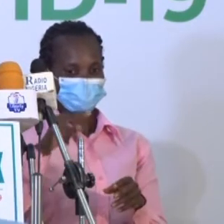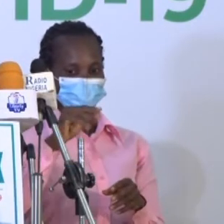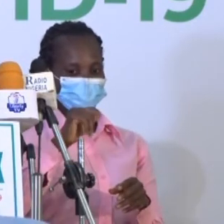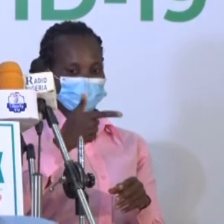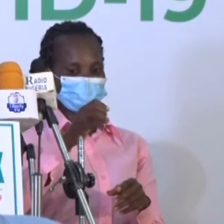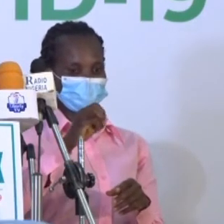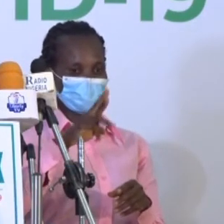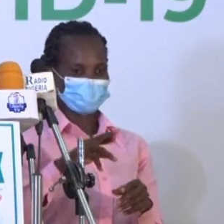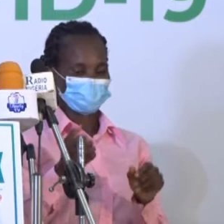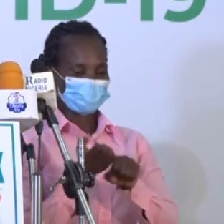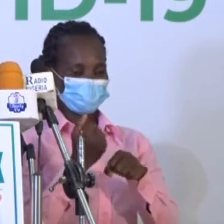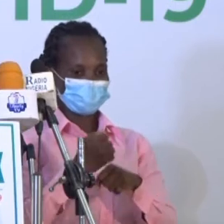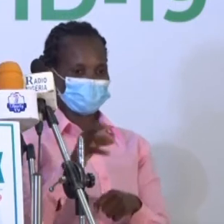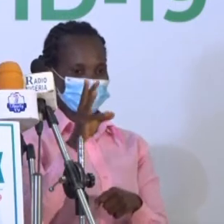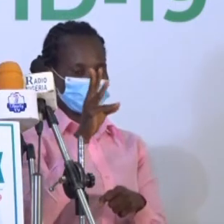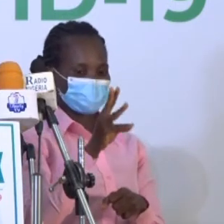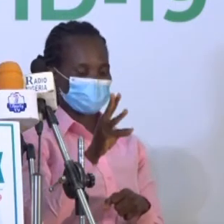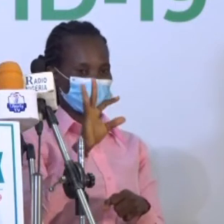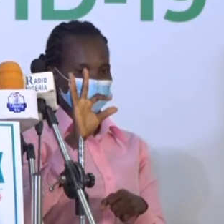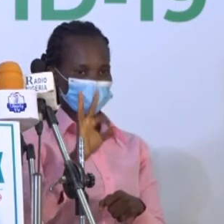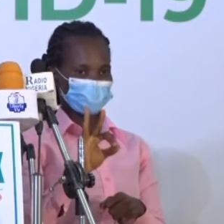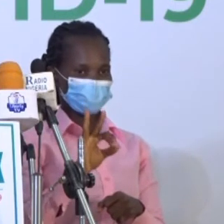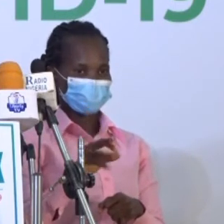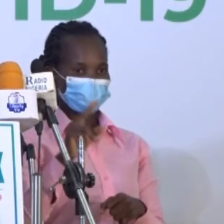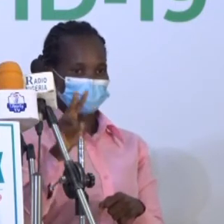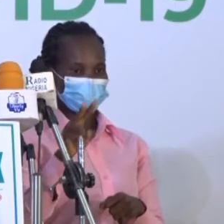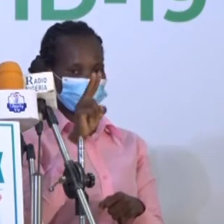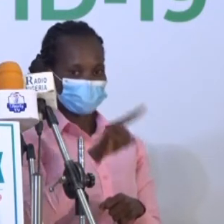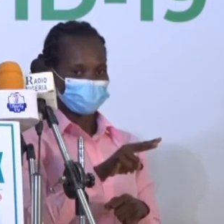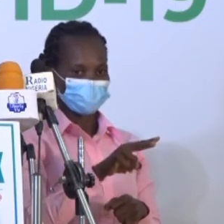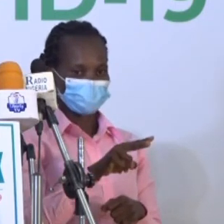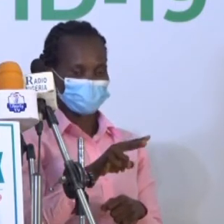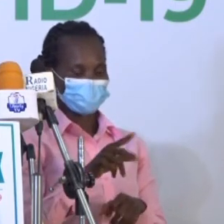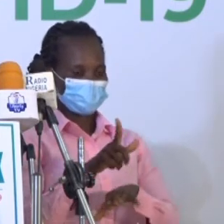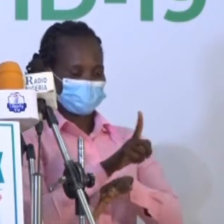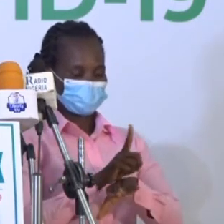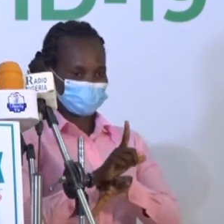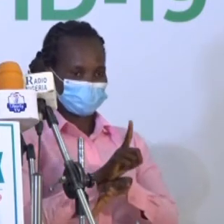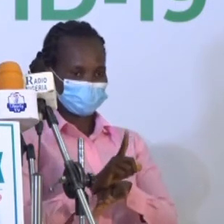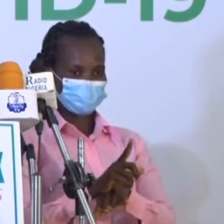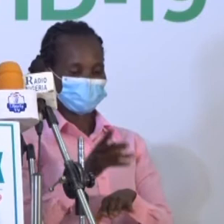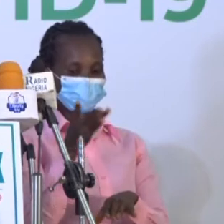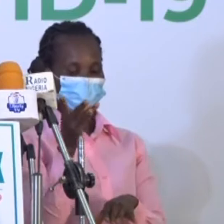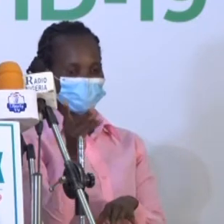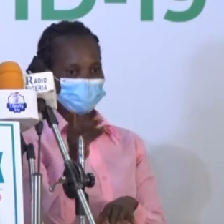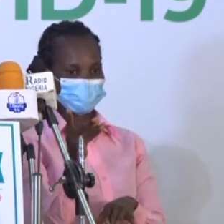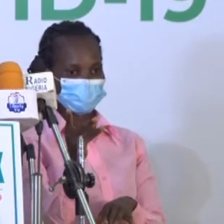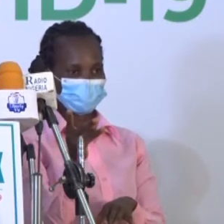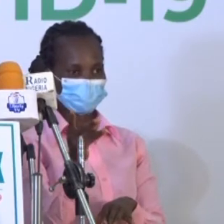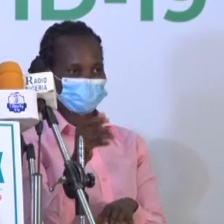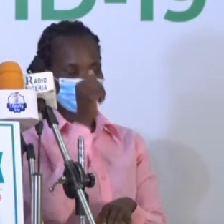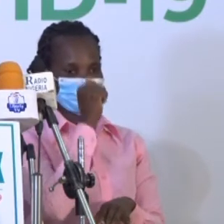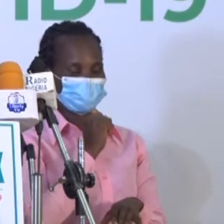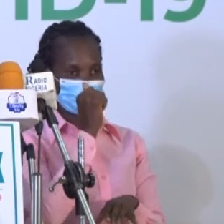it to 69 PCR labs, 22 DIN expert labs, and 17